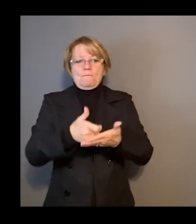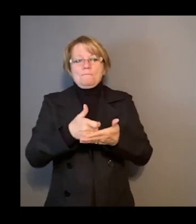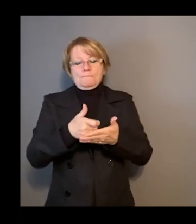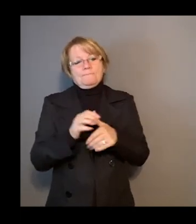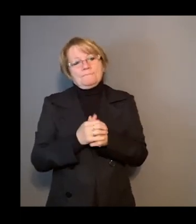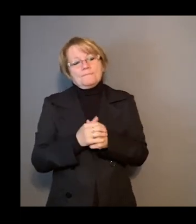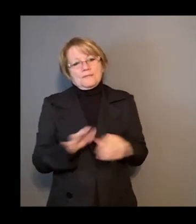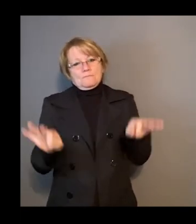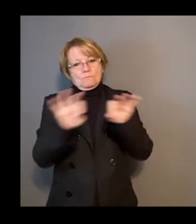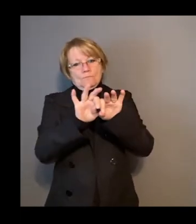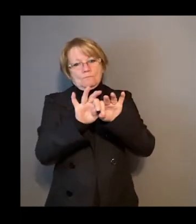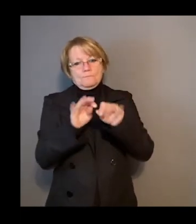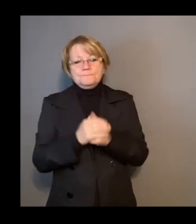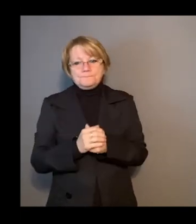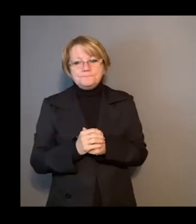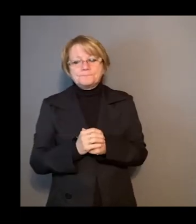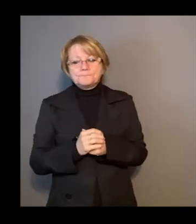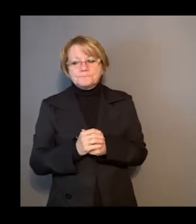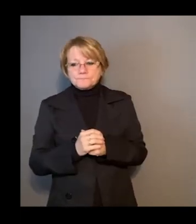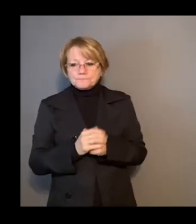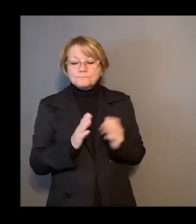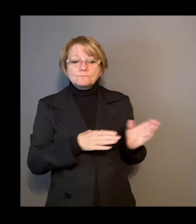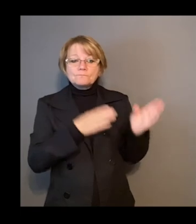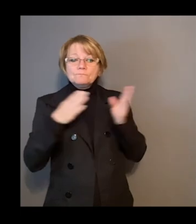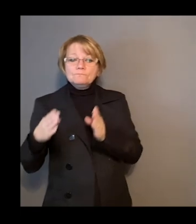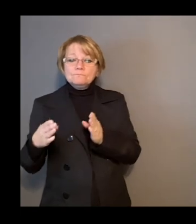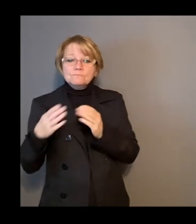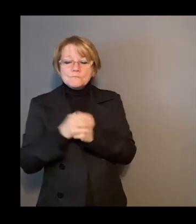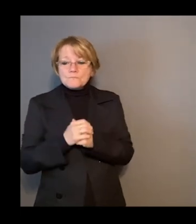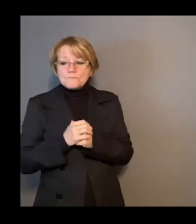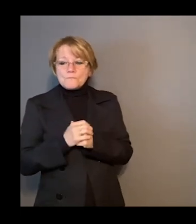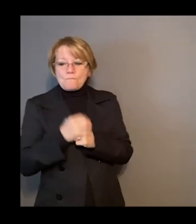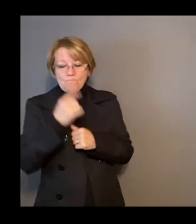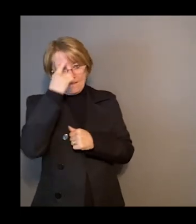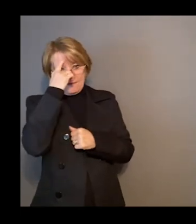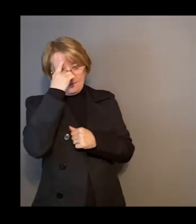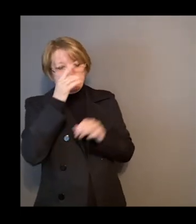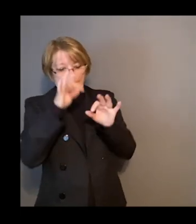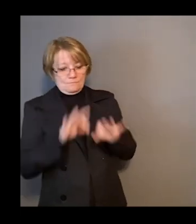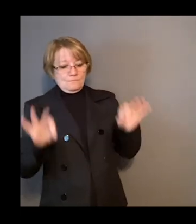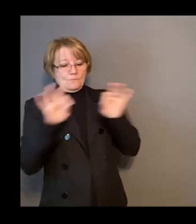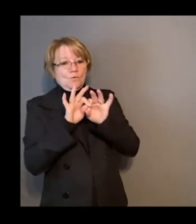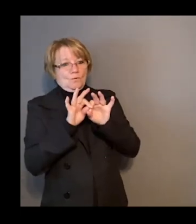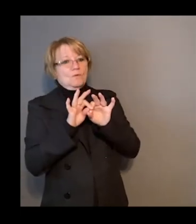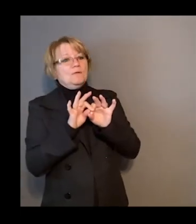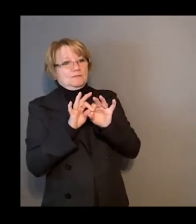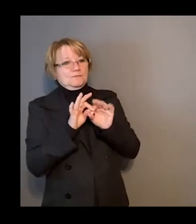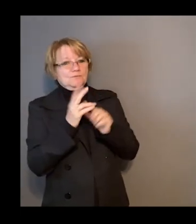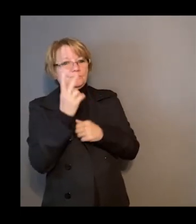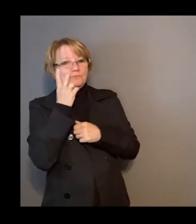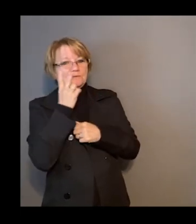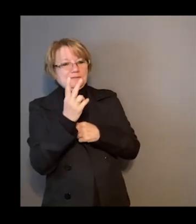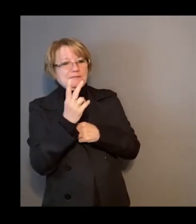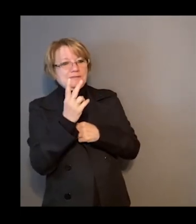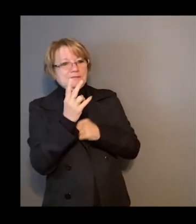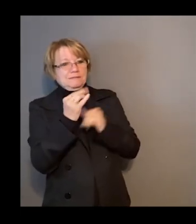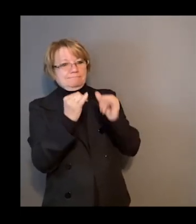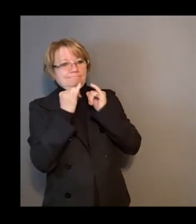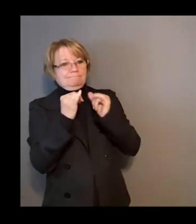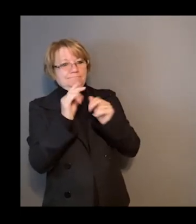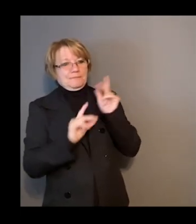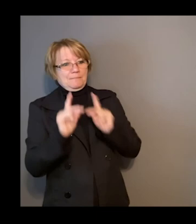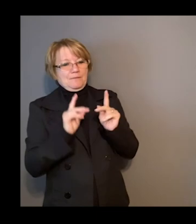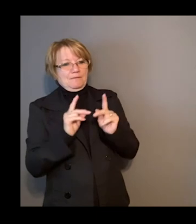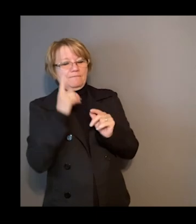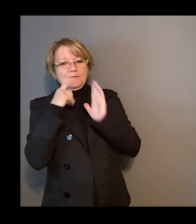I think it's important to see people that have been in the same shoes as us, someone like Coach D, like people that